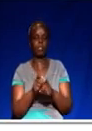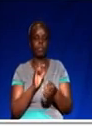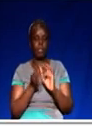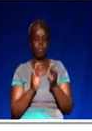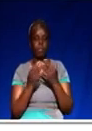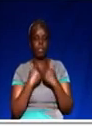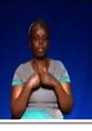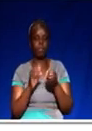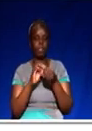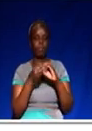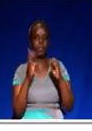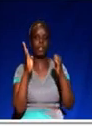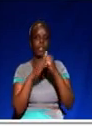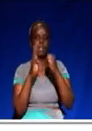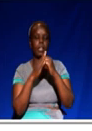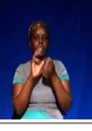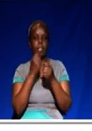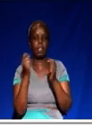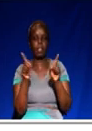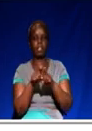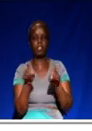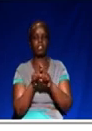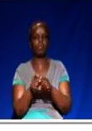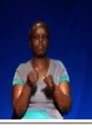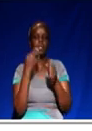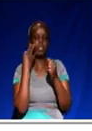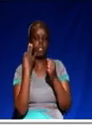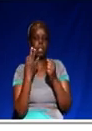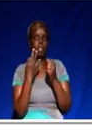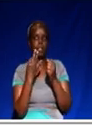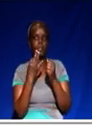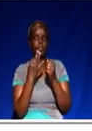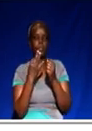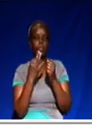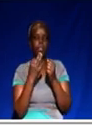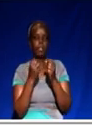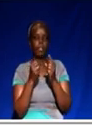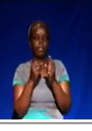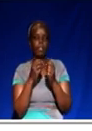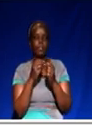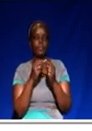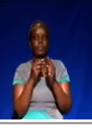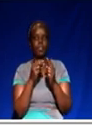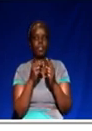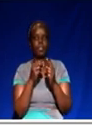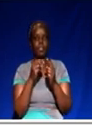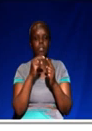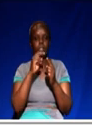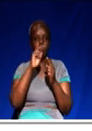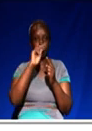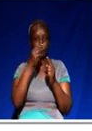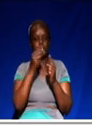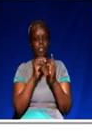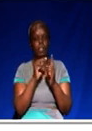I'm given 9, I can write 9 as 3 squared, and therefore 3 squared is the